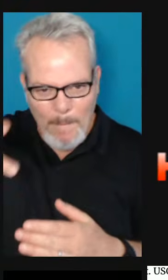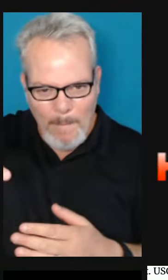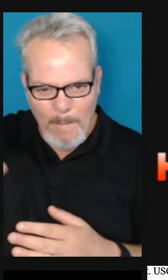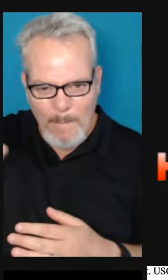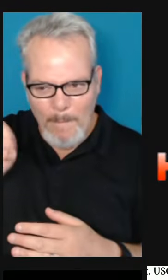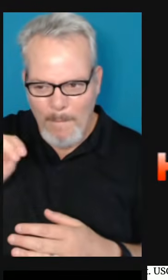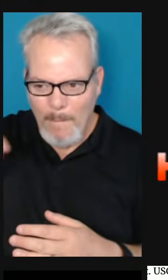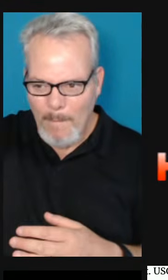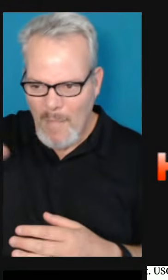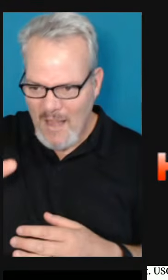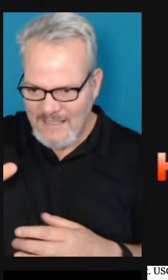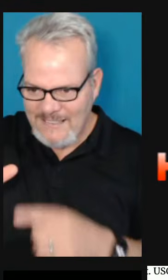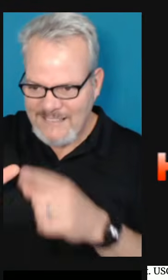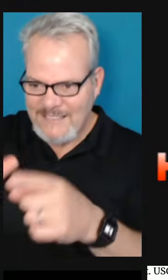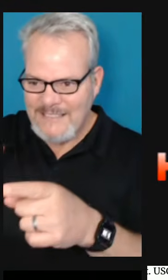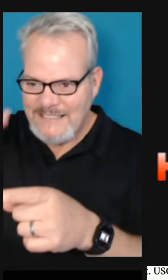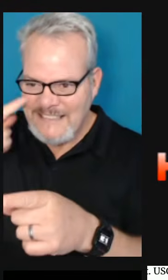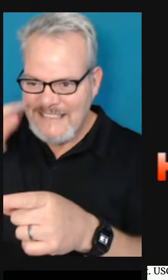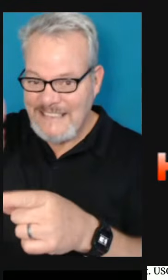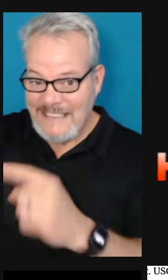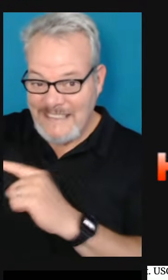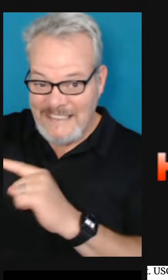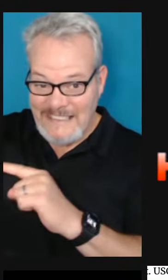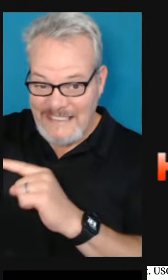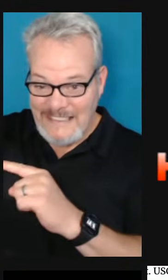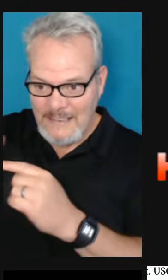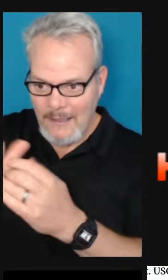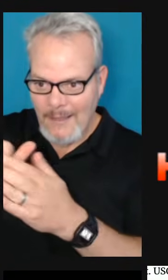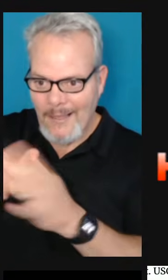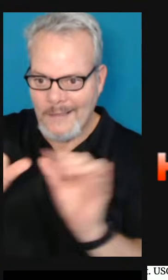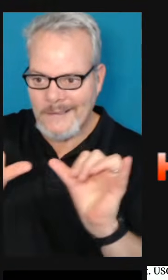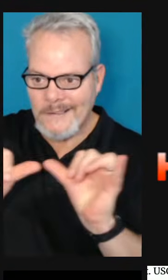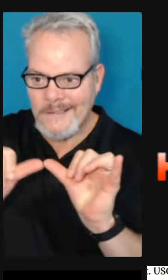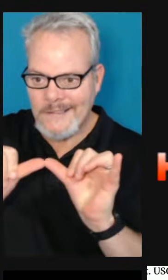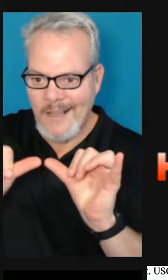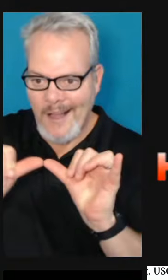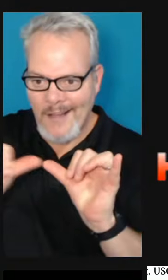T right there. It's about the size of some of these